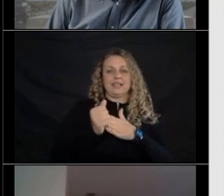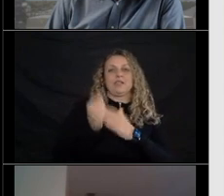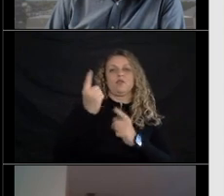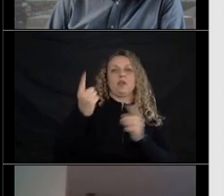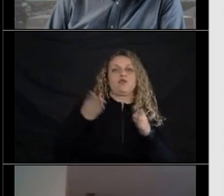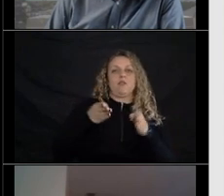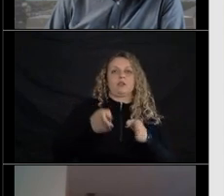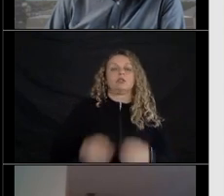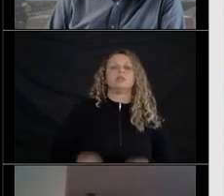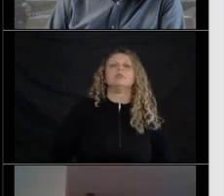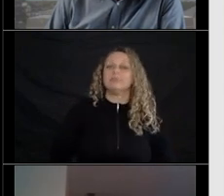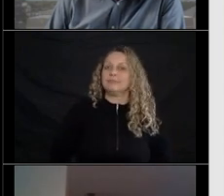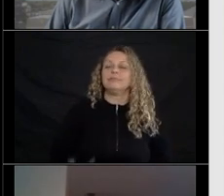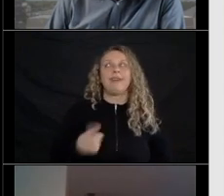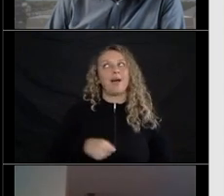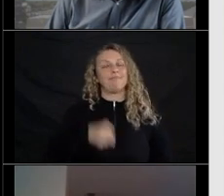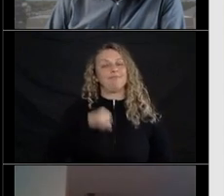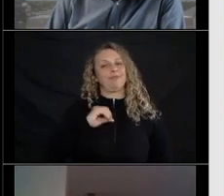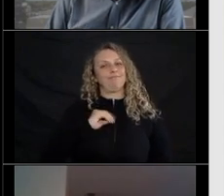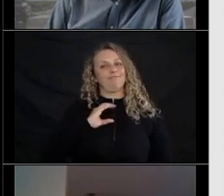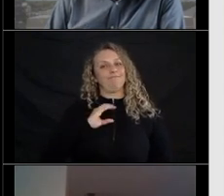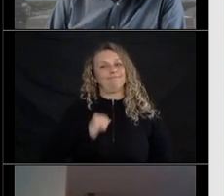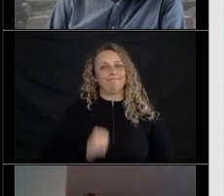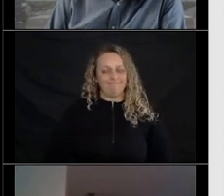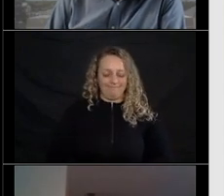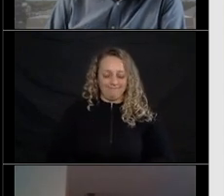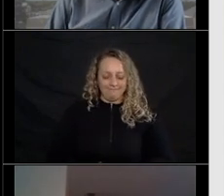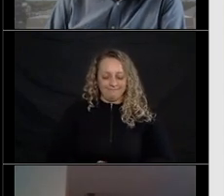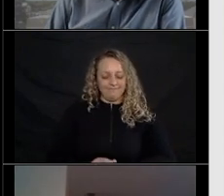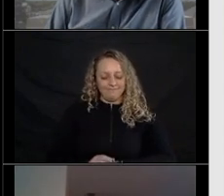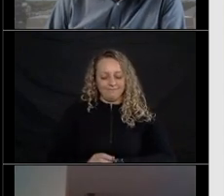direction. I couldn't be more prouder.